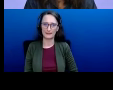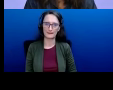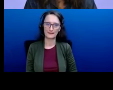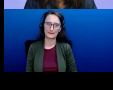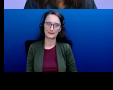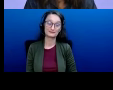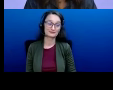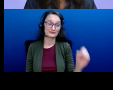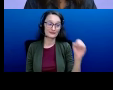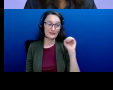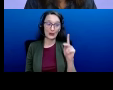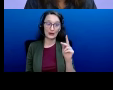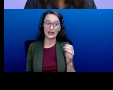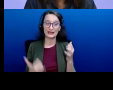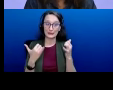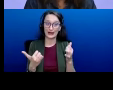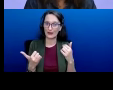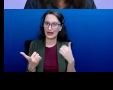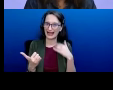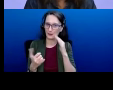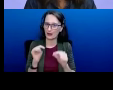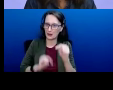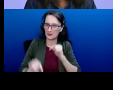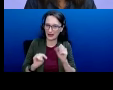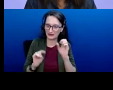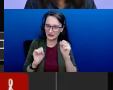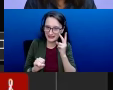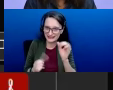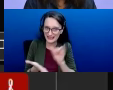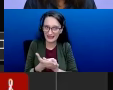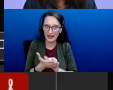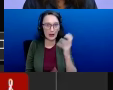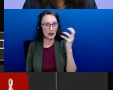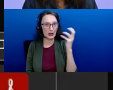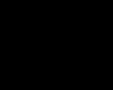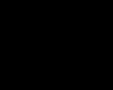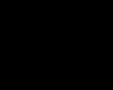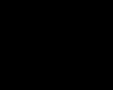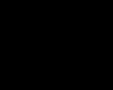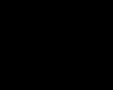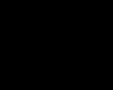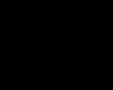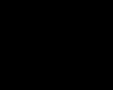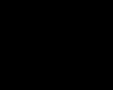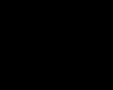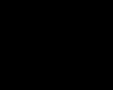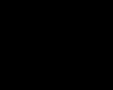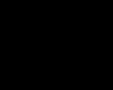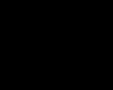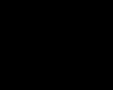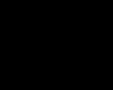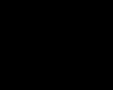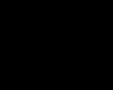Okay, so I'm going to go back so you can see that. Oh my goodness. Well, it closed. I'm going to introduce